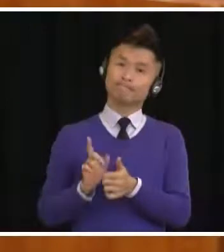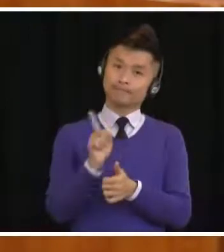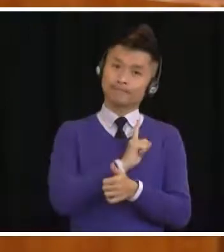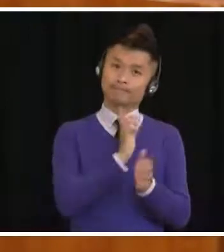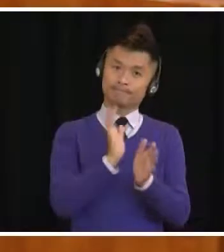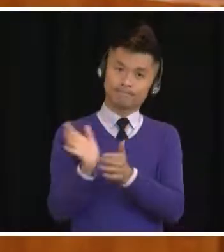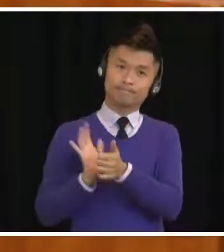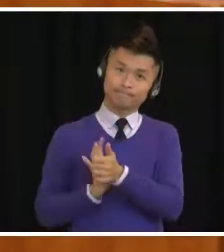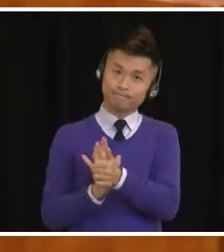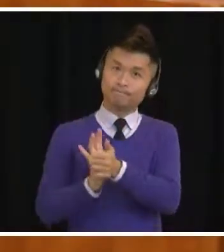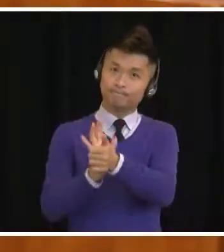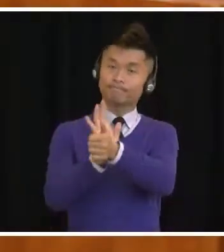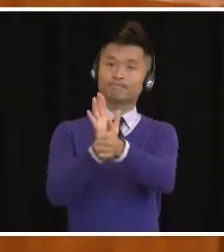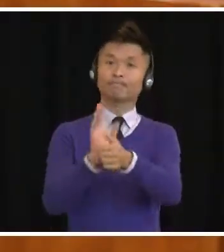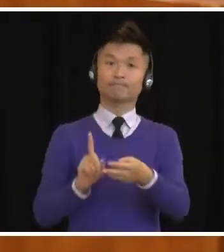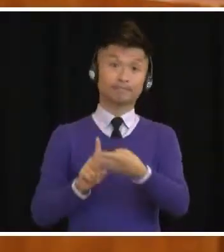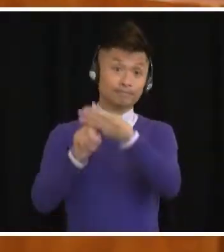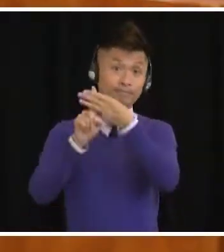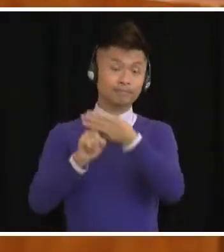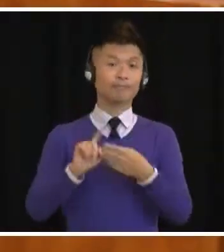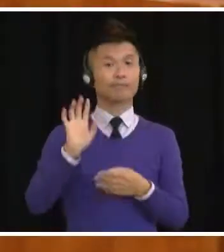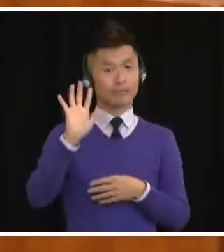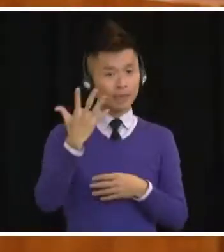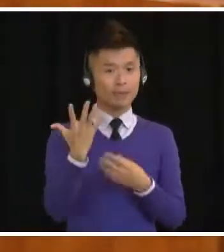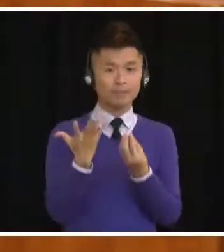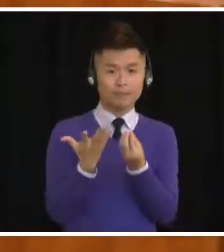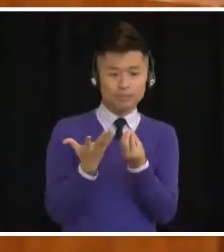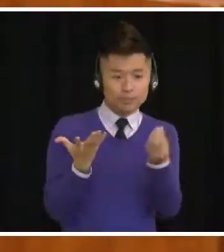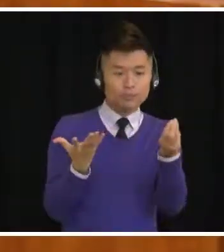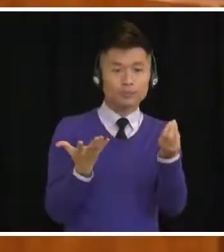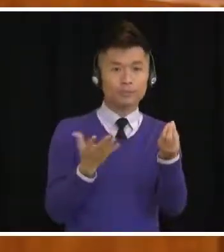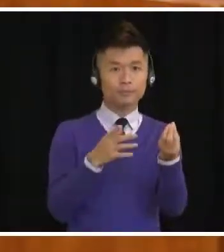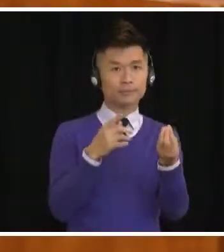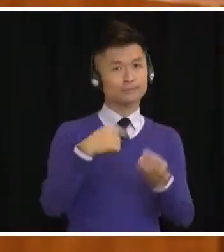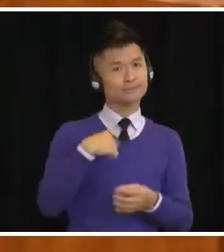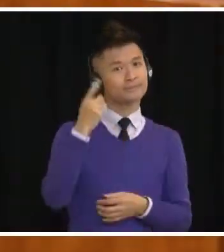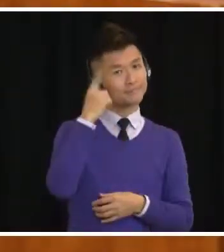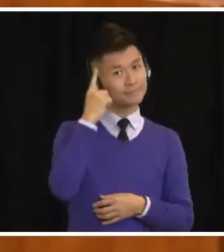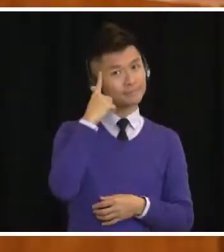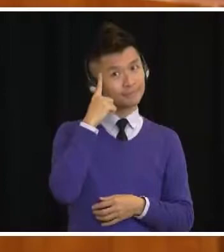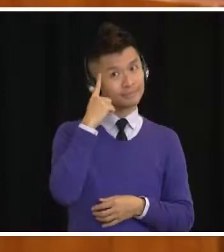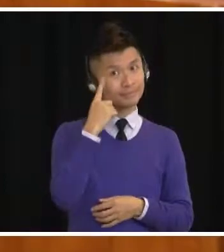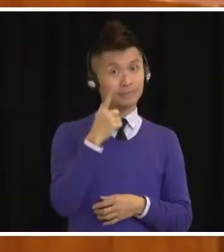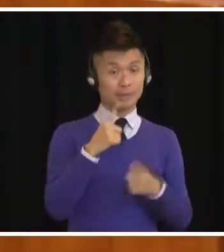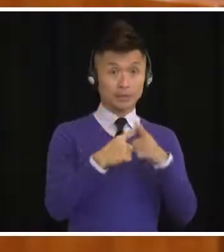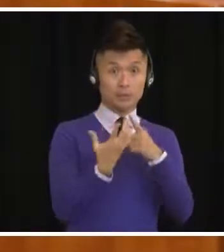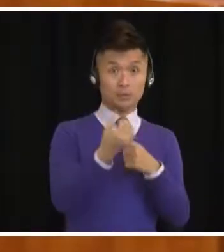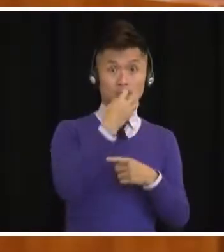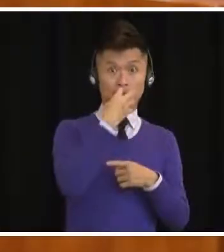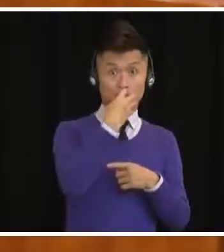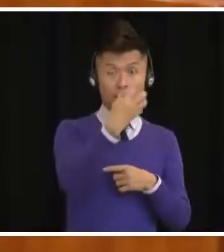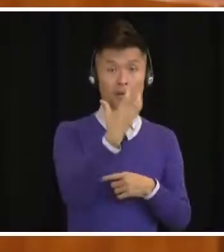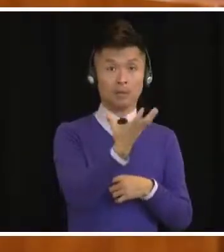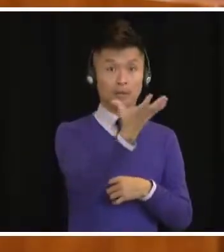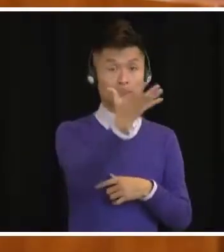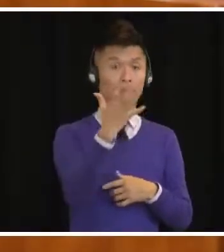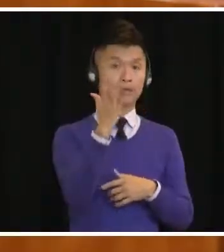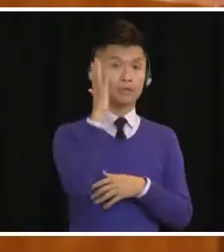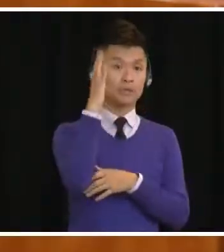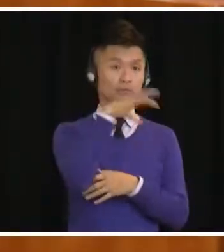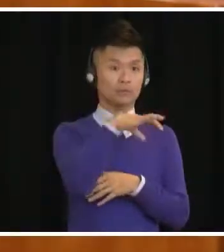we are dedicated to promoting good governance at the public sector. But we can